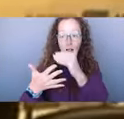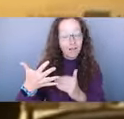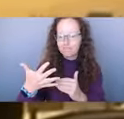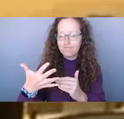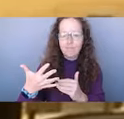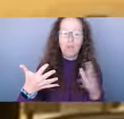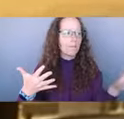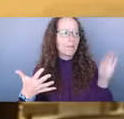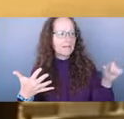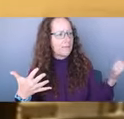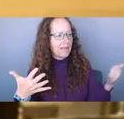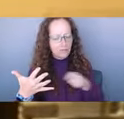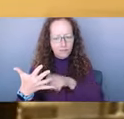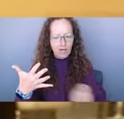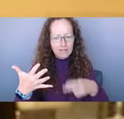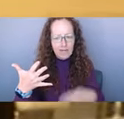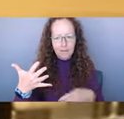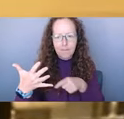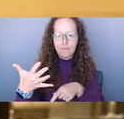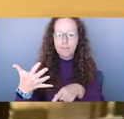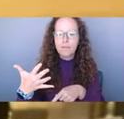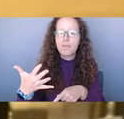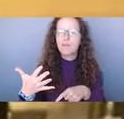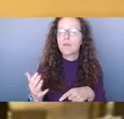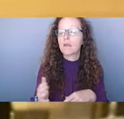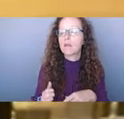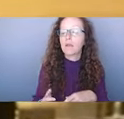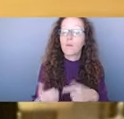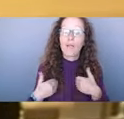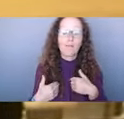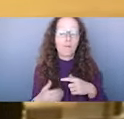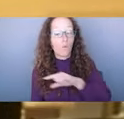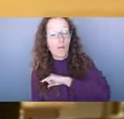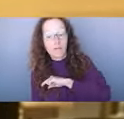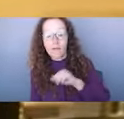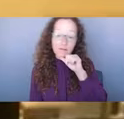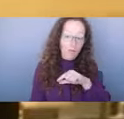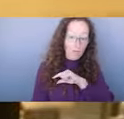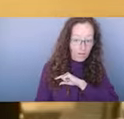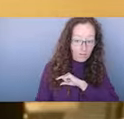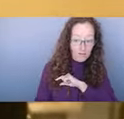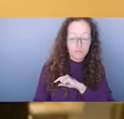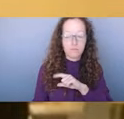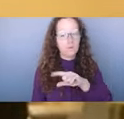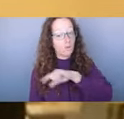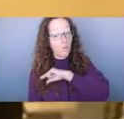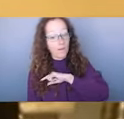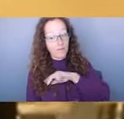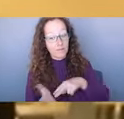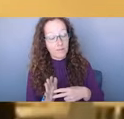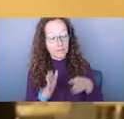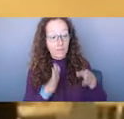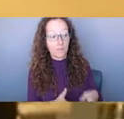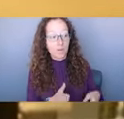write-in candidates. A qualified would be someone that submitted their paperwork before the deadline to be